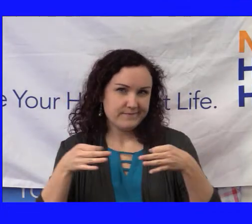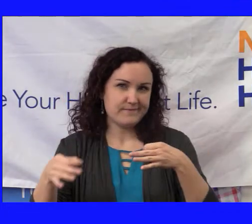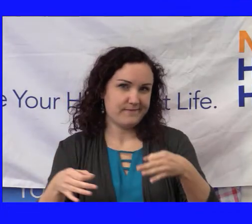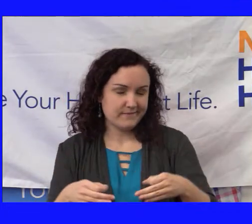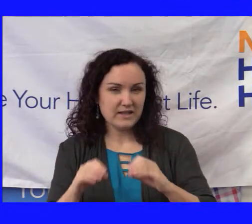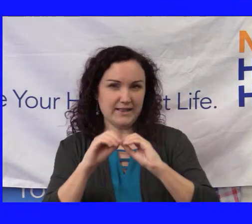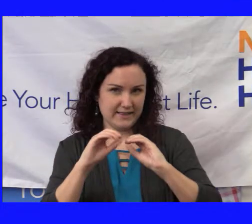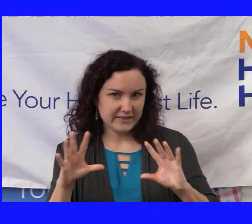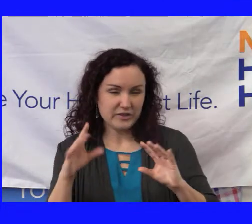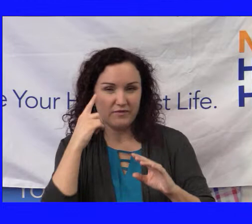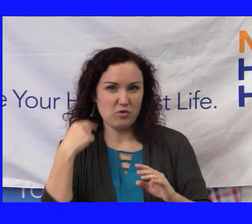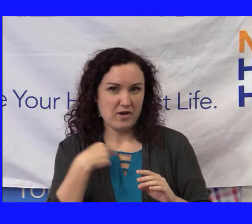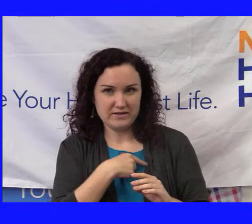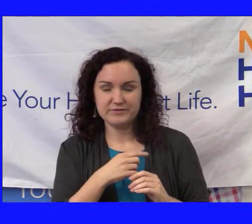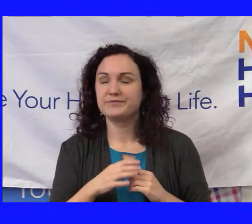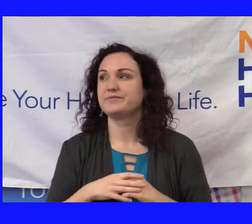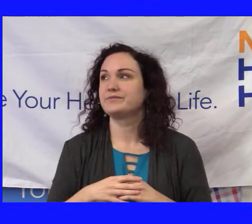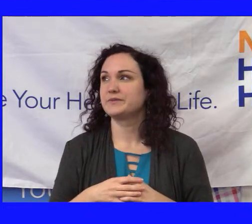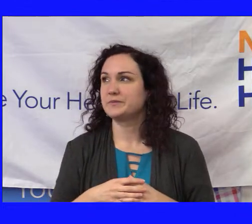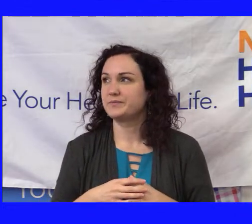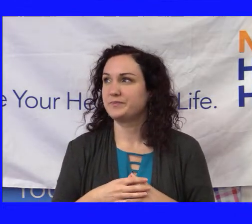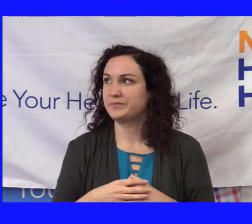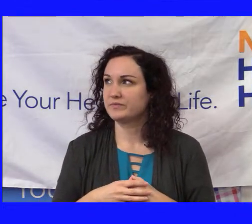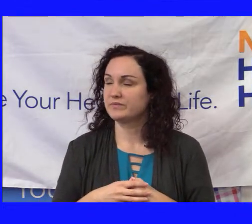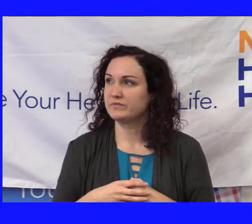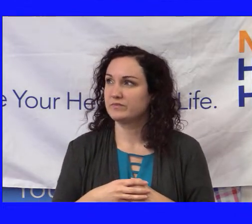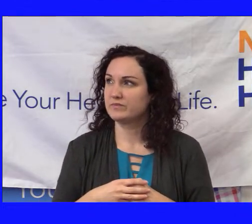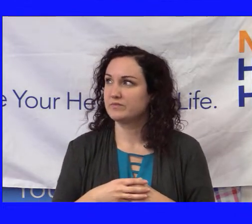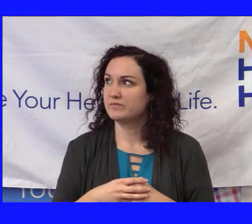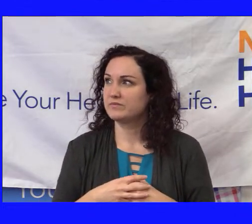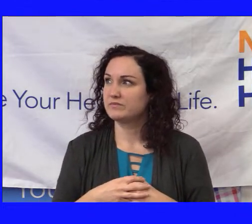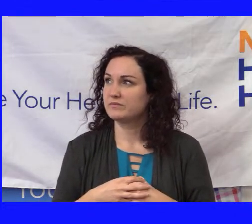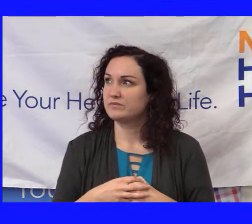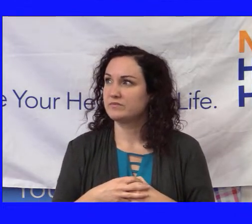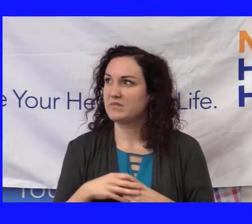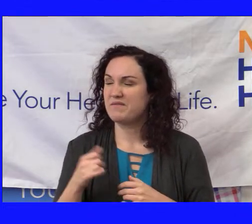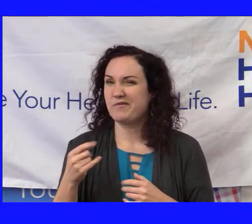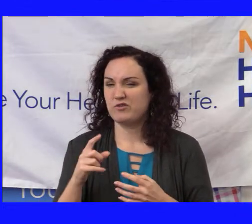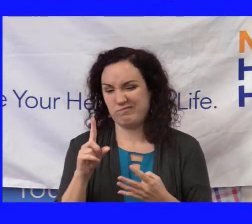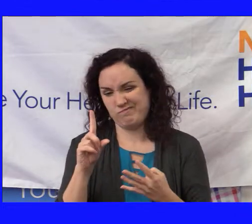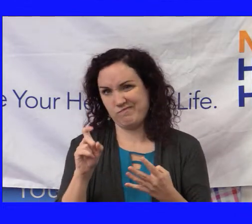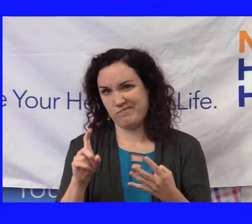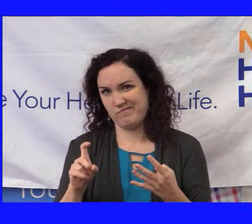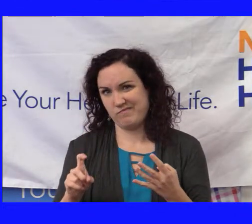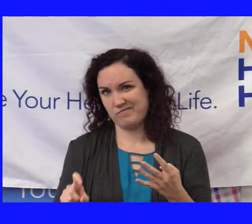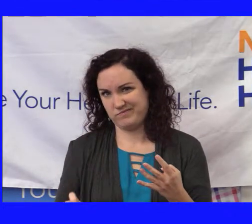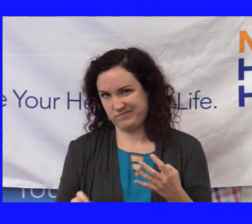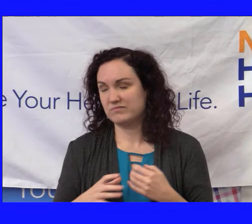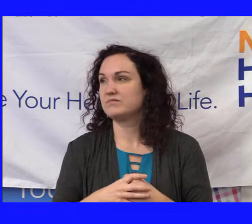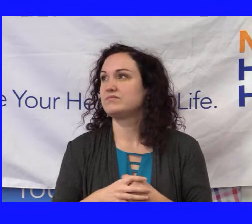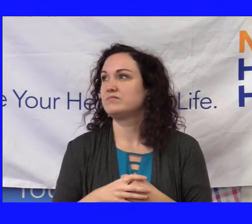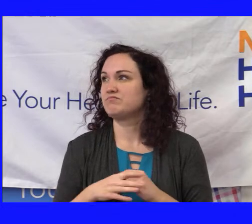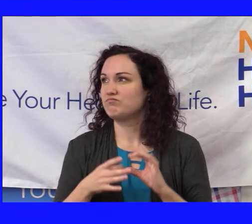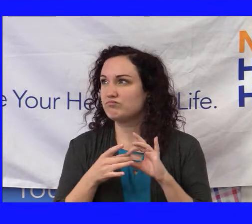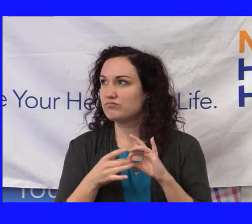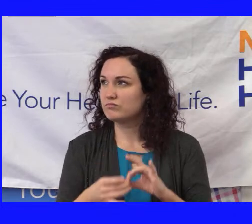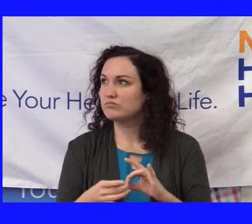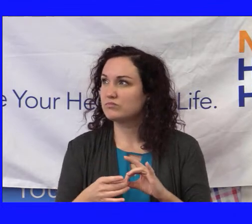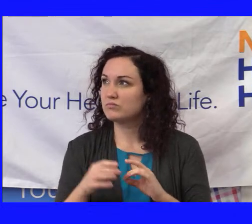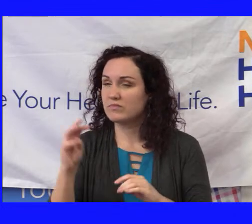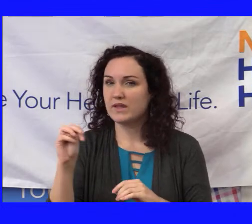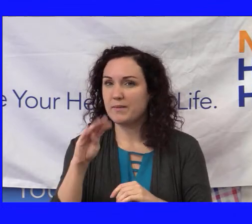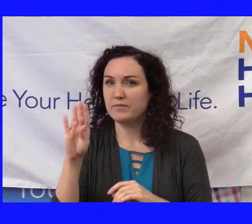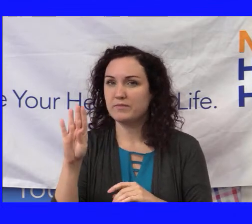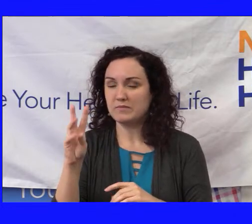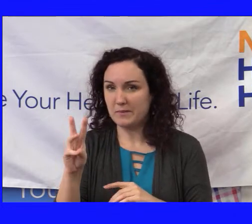clearly communicated. I just have a couple of questions, and in terms of the